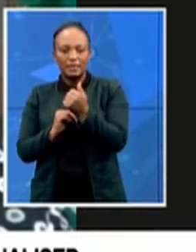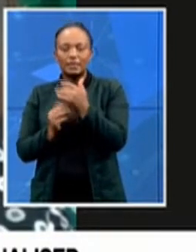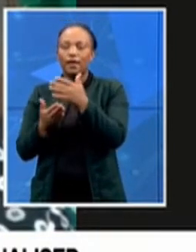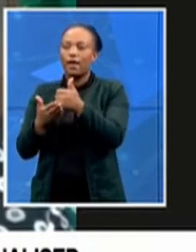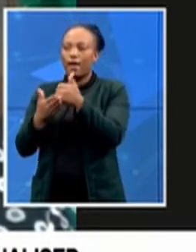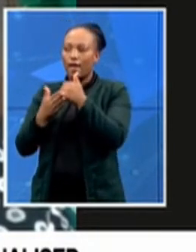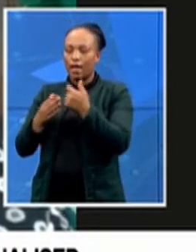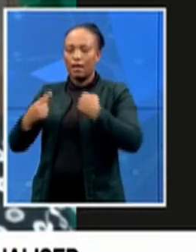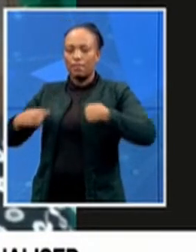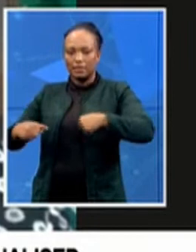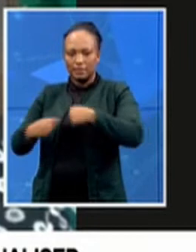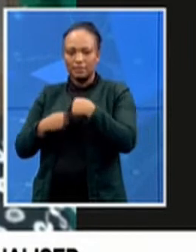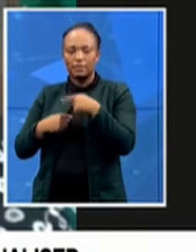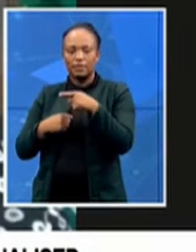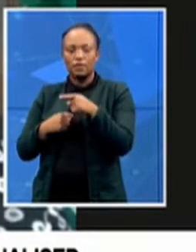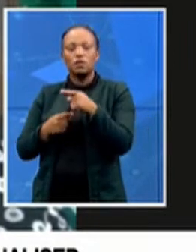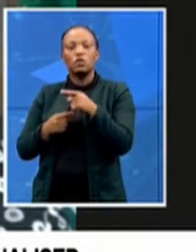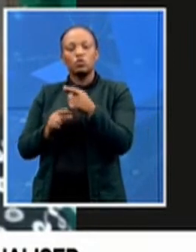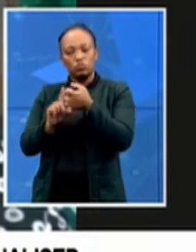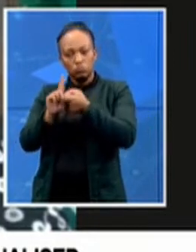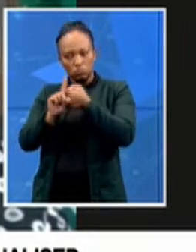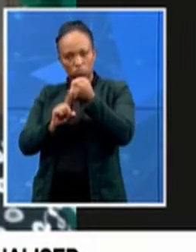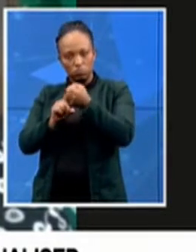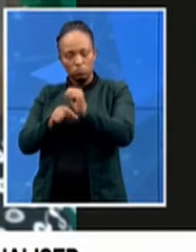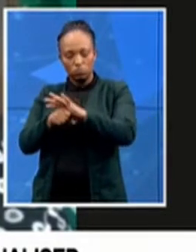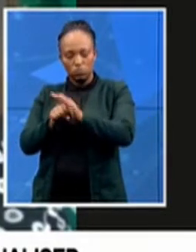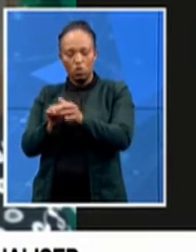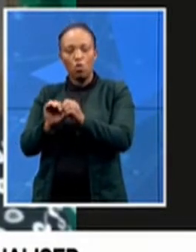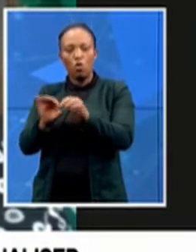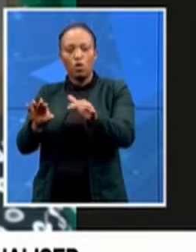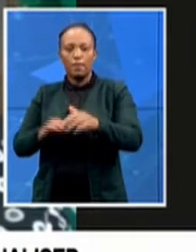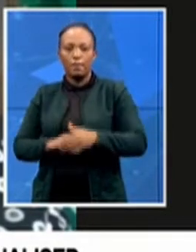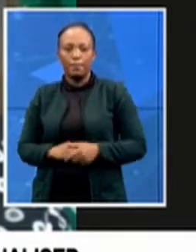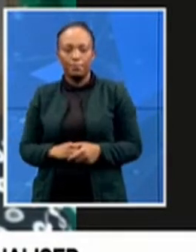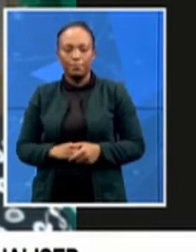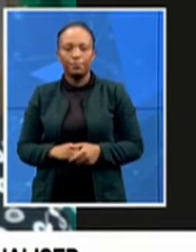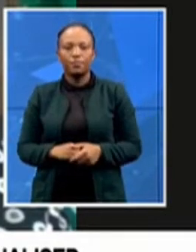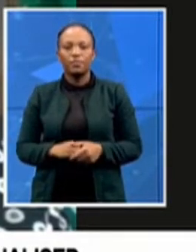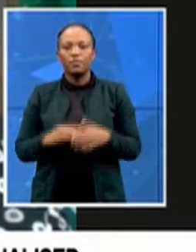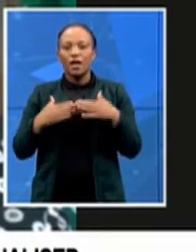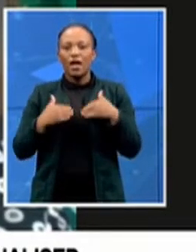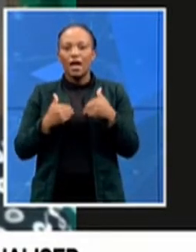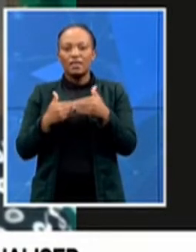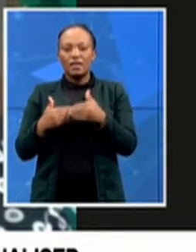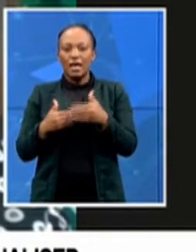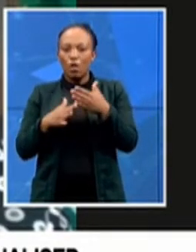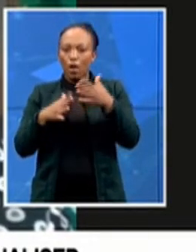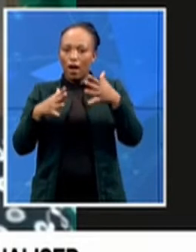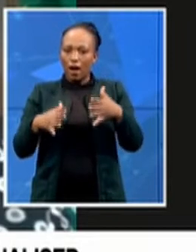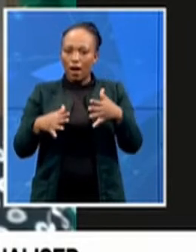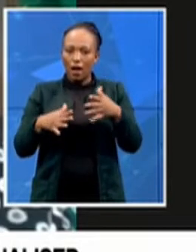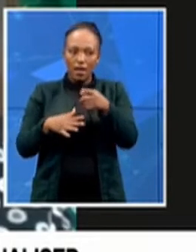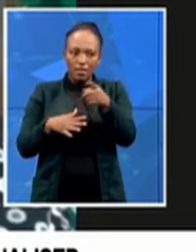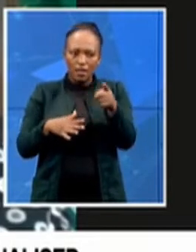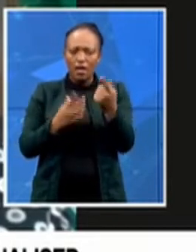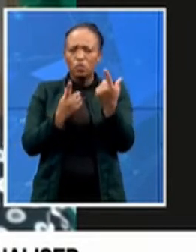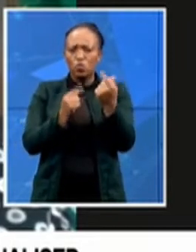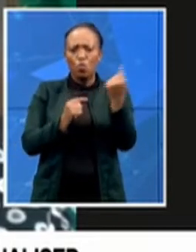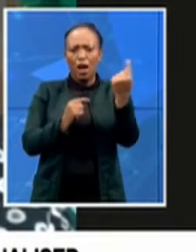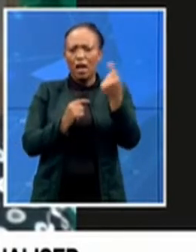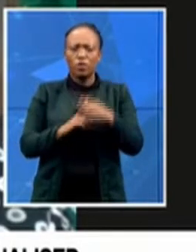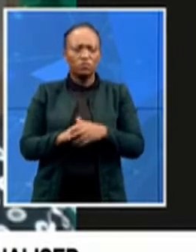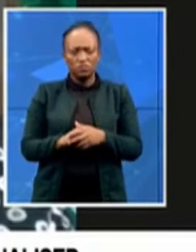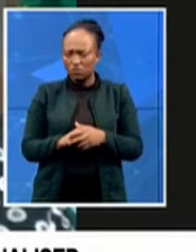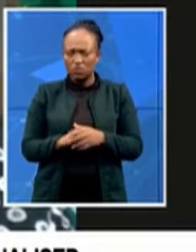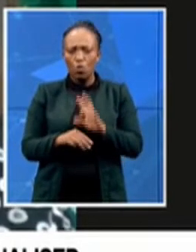pandemic. Health practitioners, frontline staff can't do it alone. We need you all. To political party